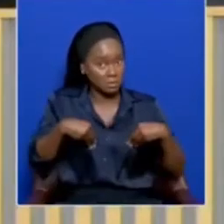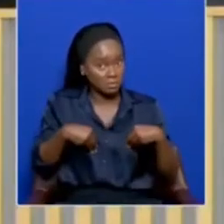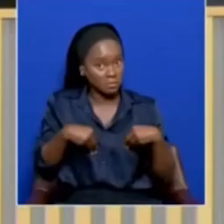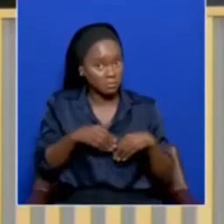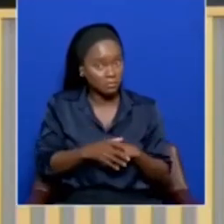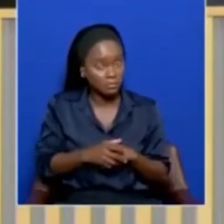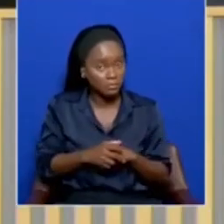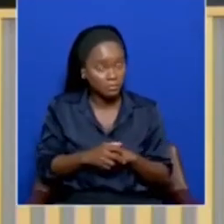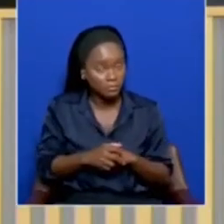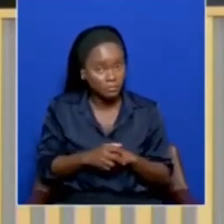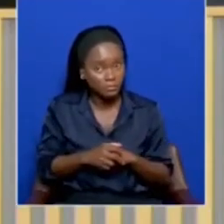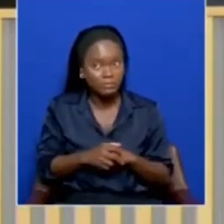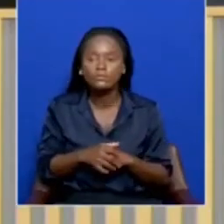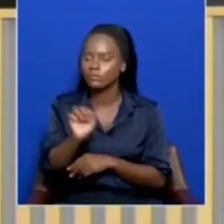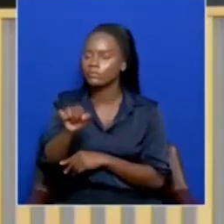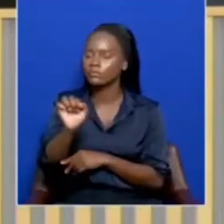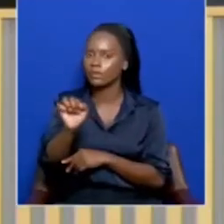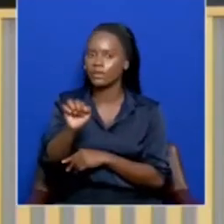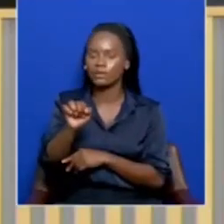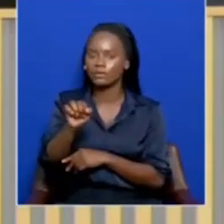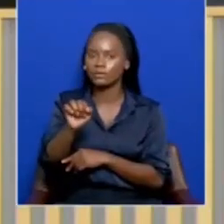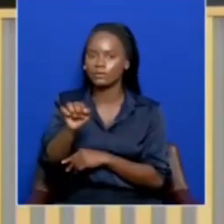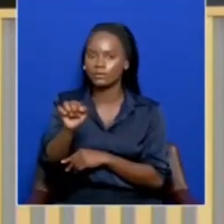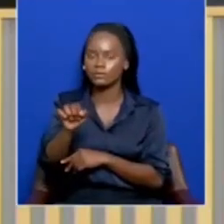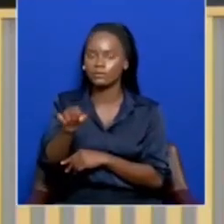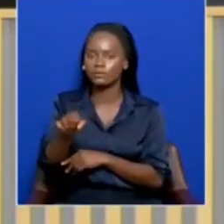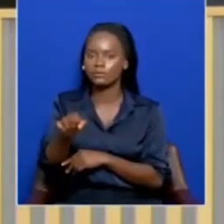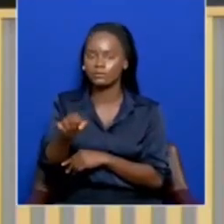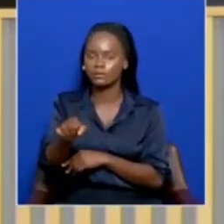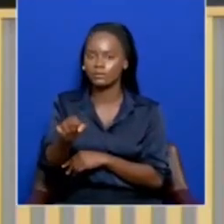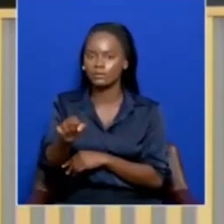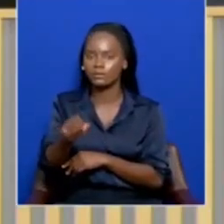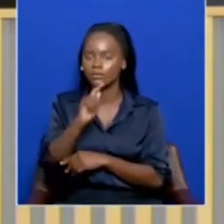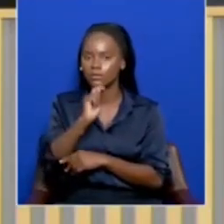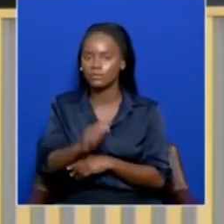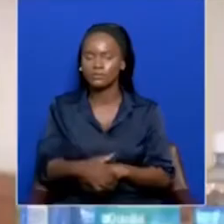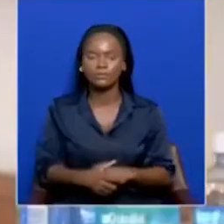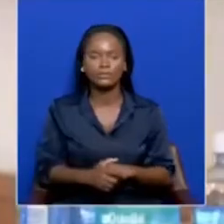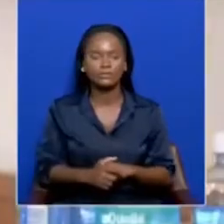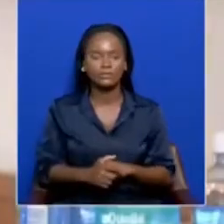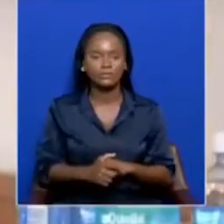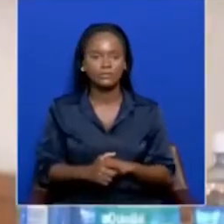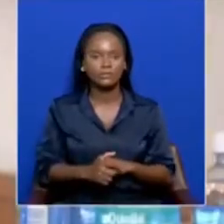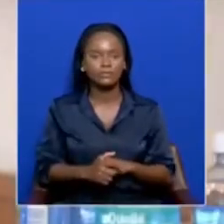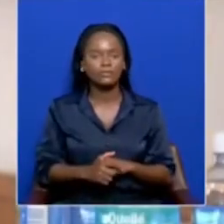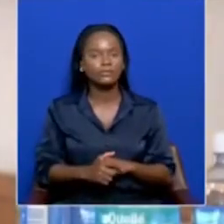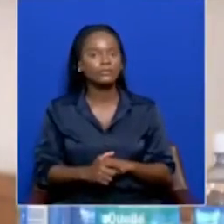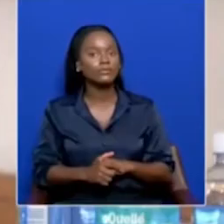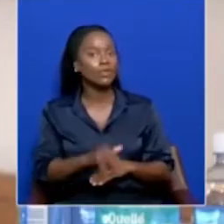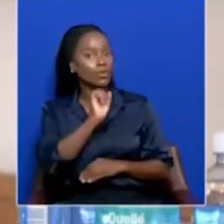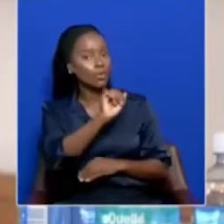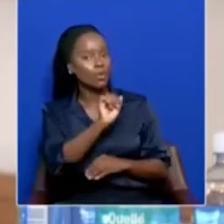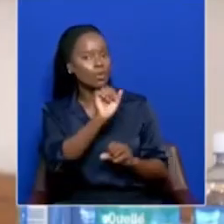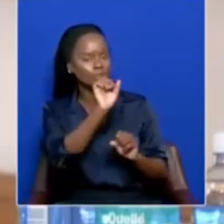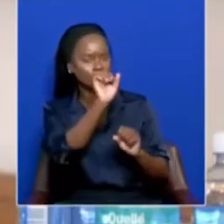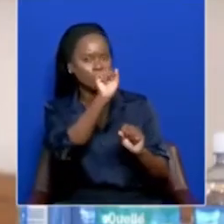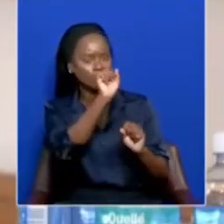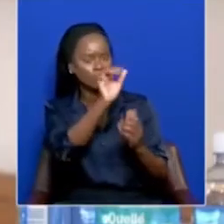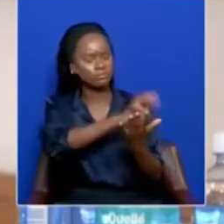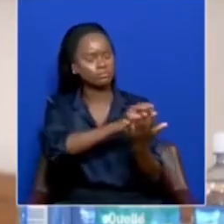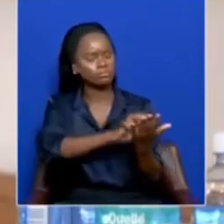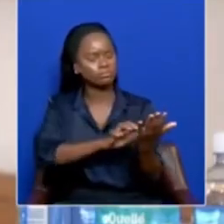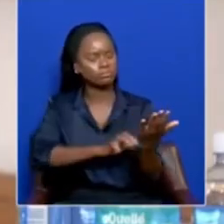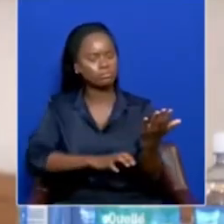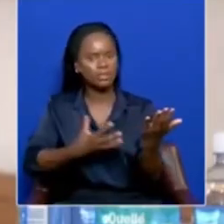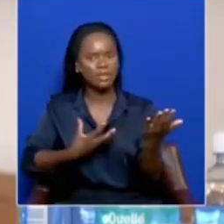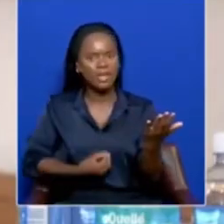Yes, that's correct, Chair. Your statement has only one significant heading besides the introductions, which